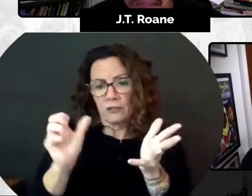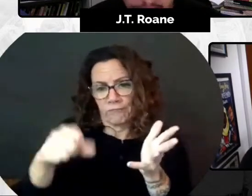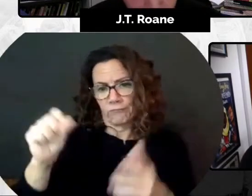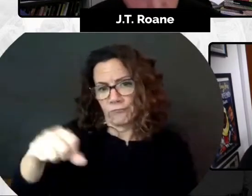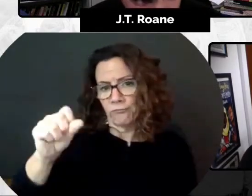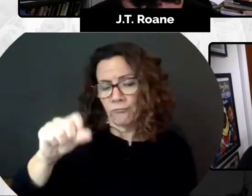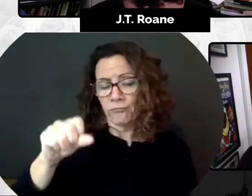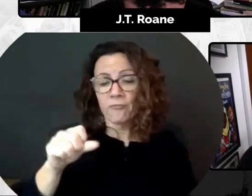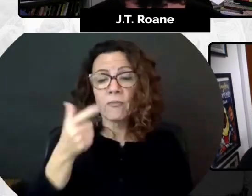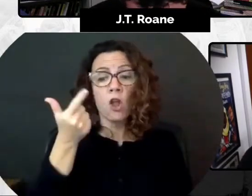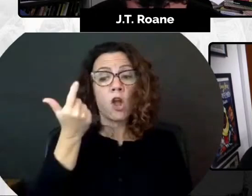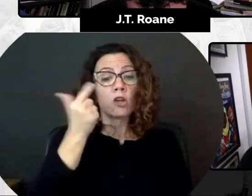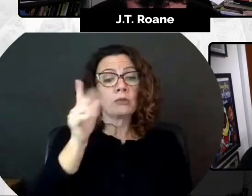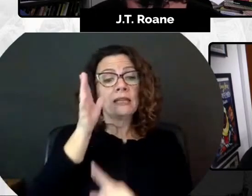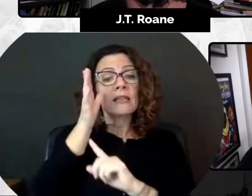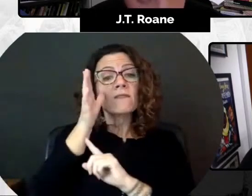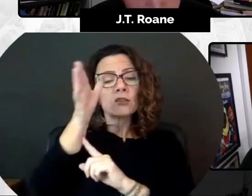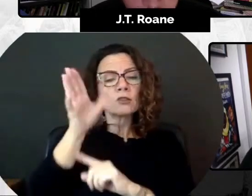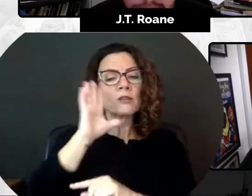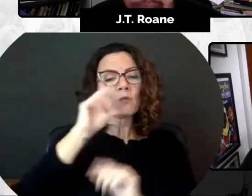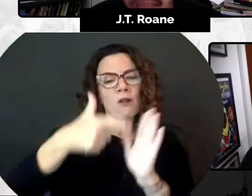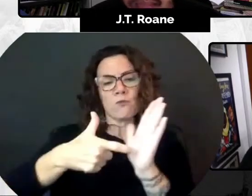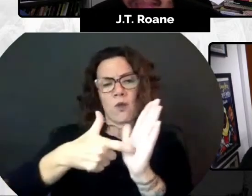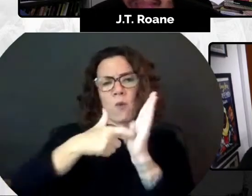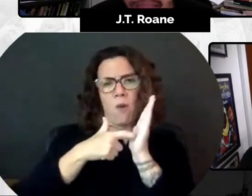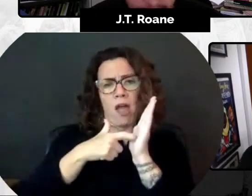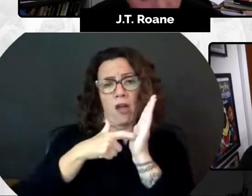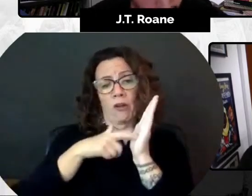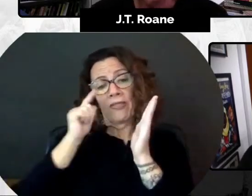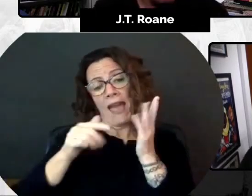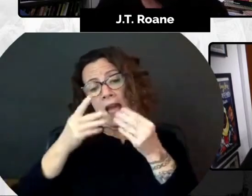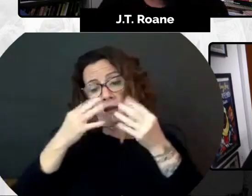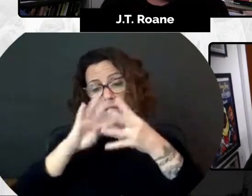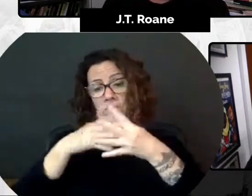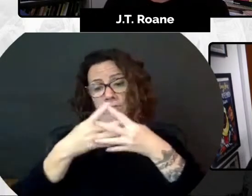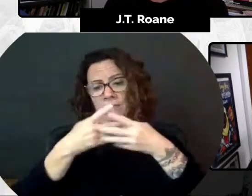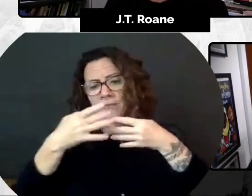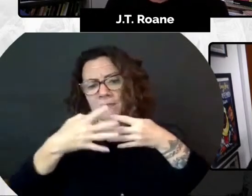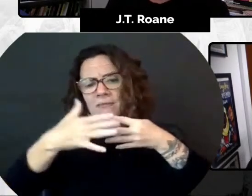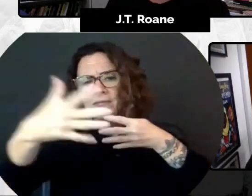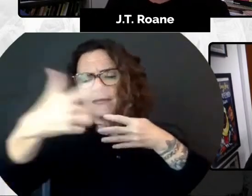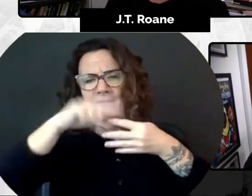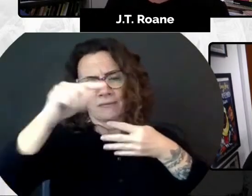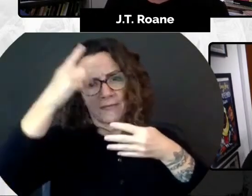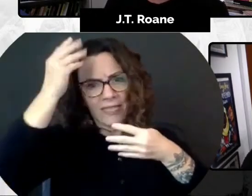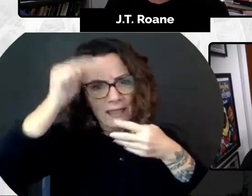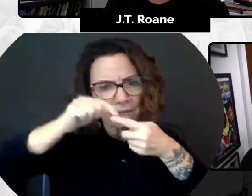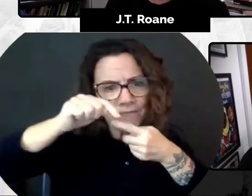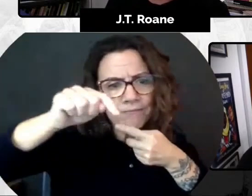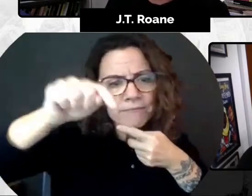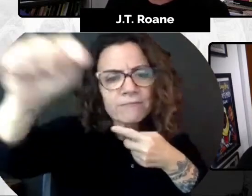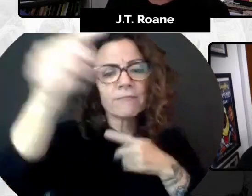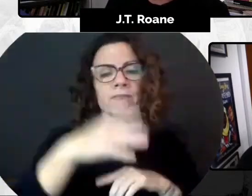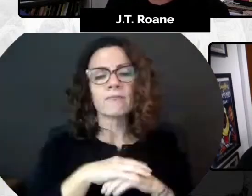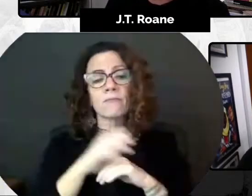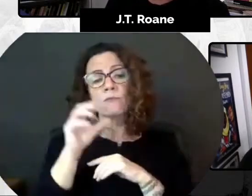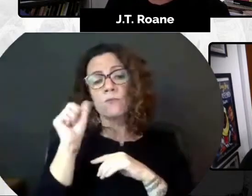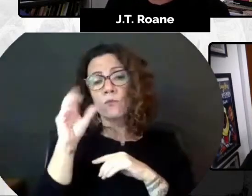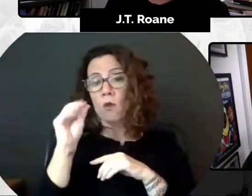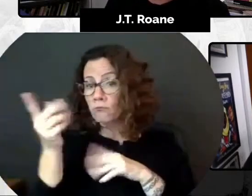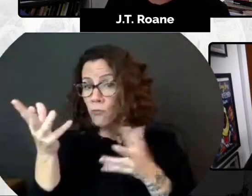walls. So anyway, do either one of you want to kind of add anything else, or before we move to the next clip?